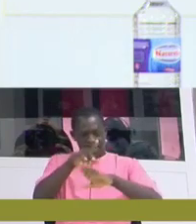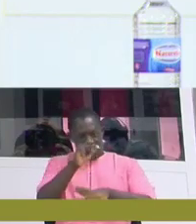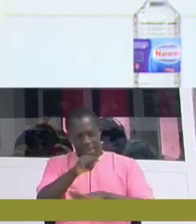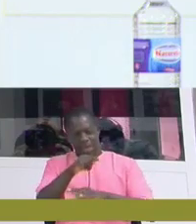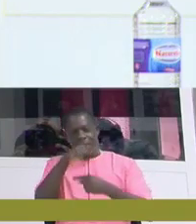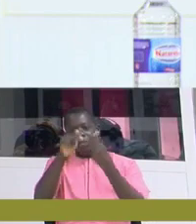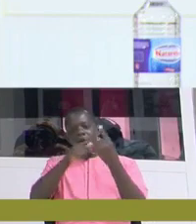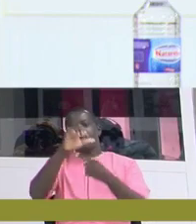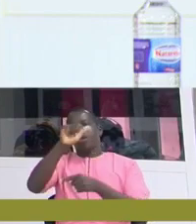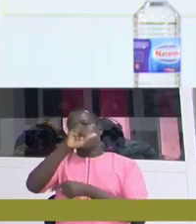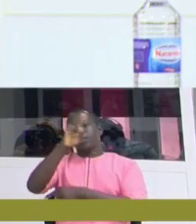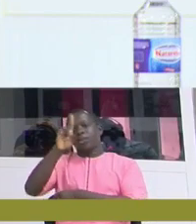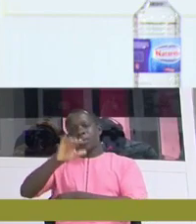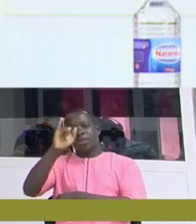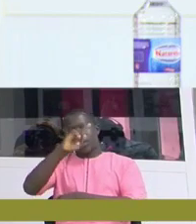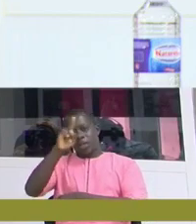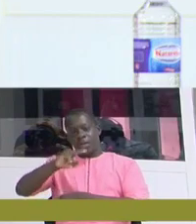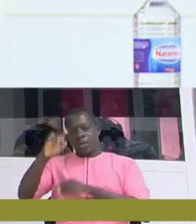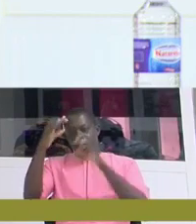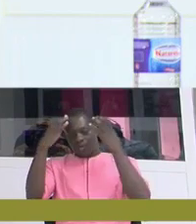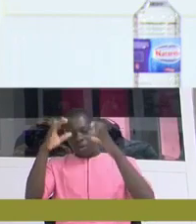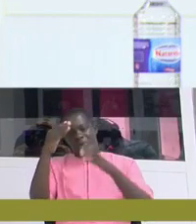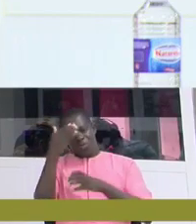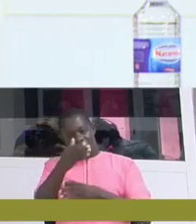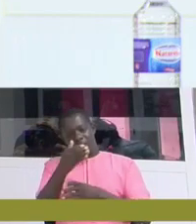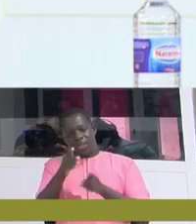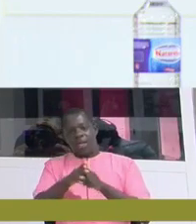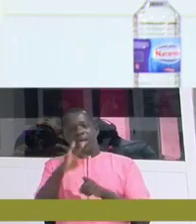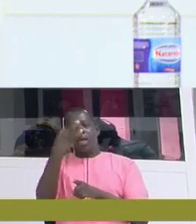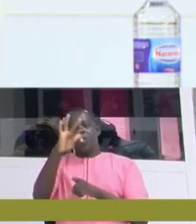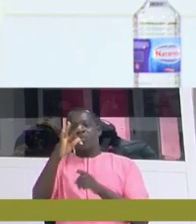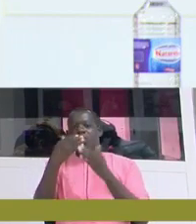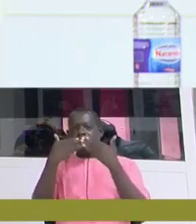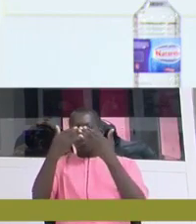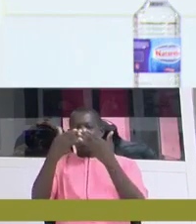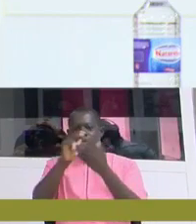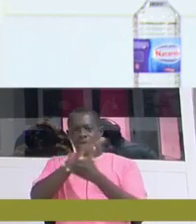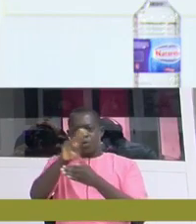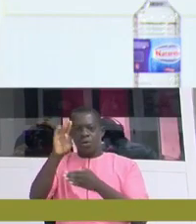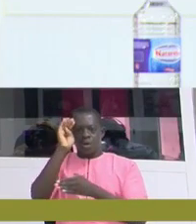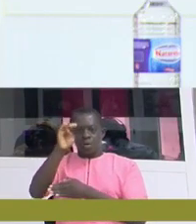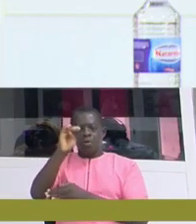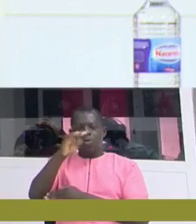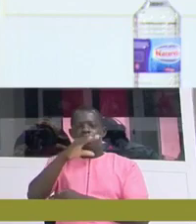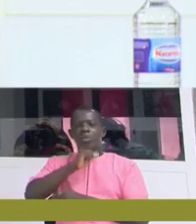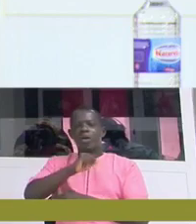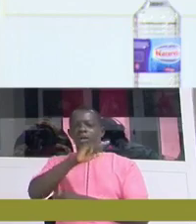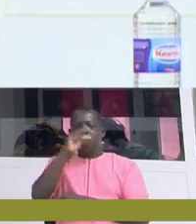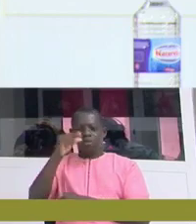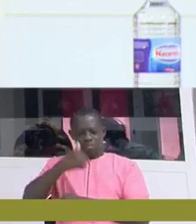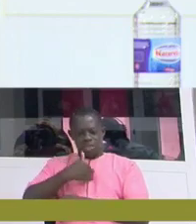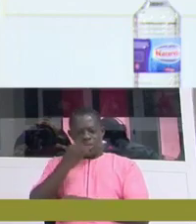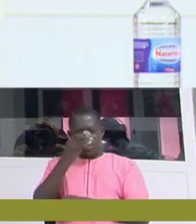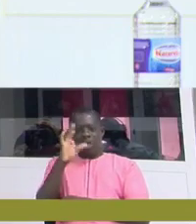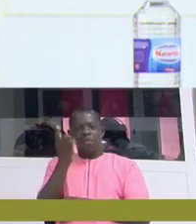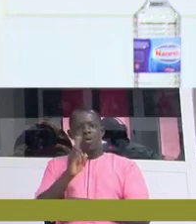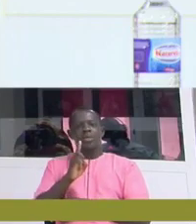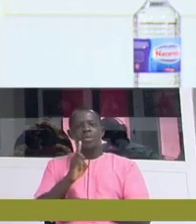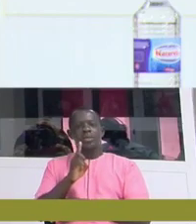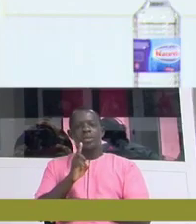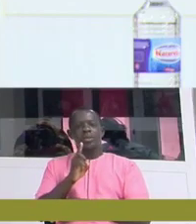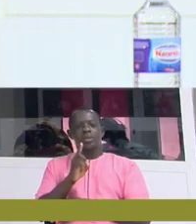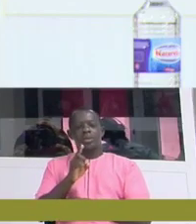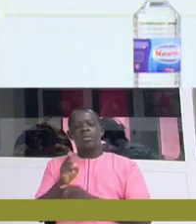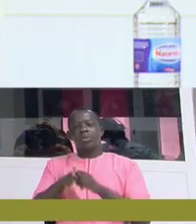which is assess program. So I now kunda kana futoma. Now, if you tell me not to mention it, I am bemuna fola. What am I going to say? Konyesa